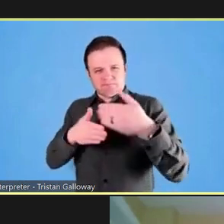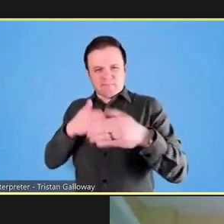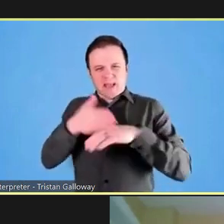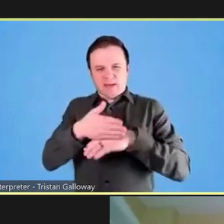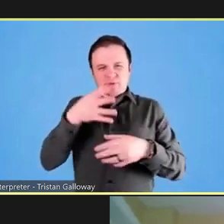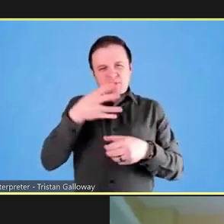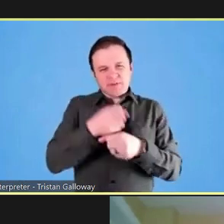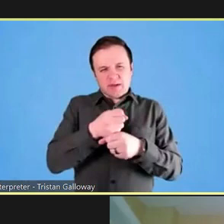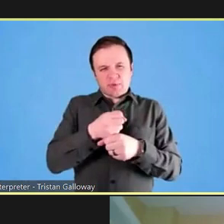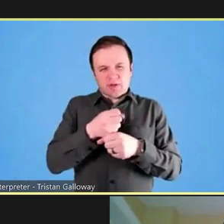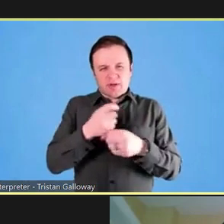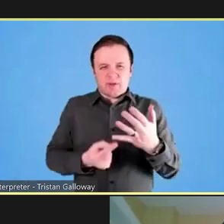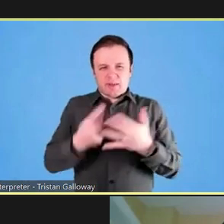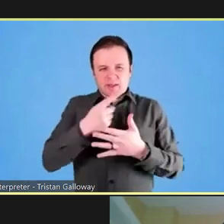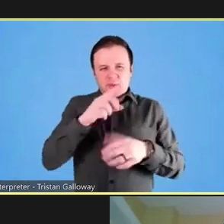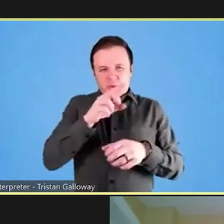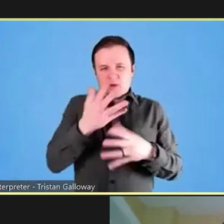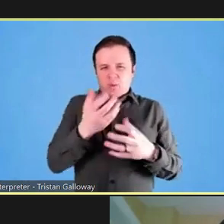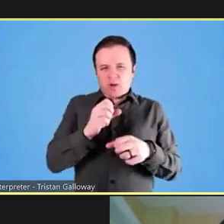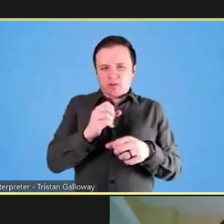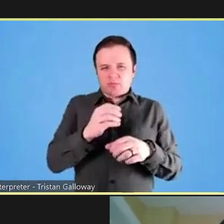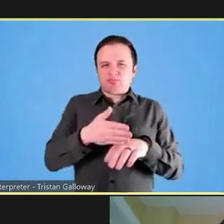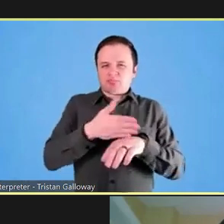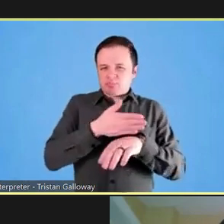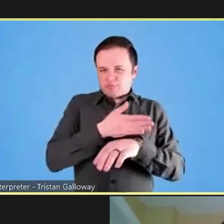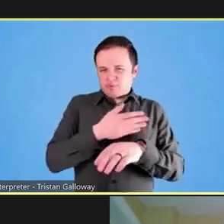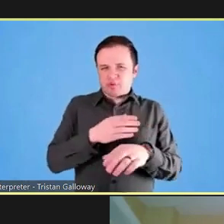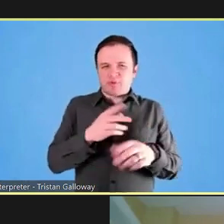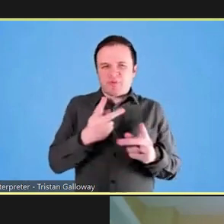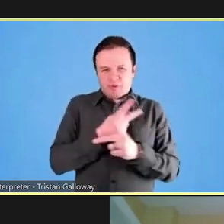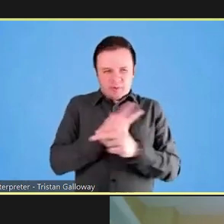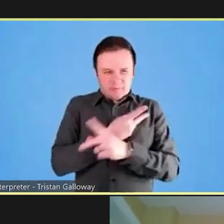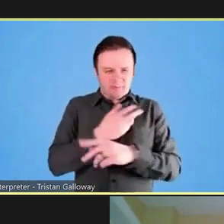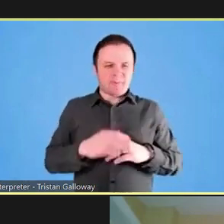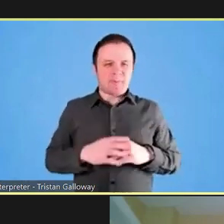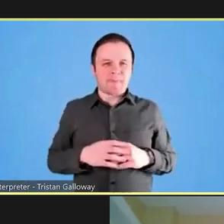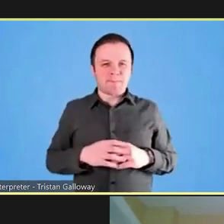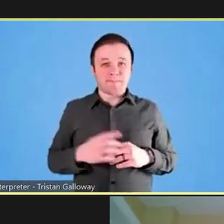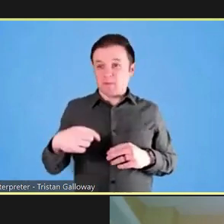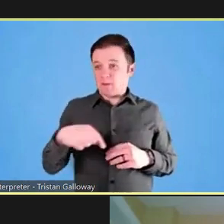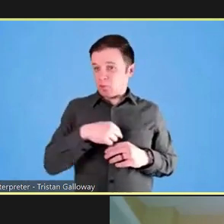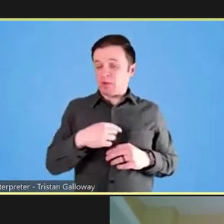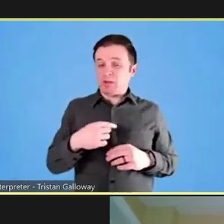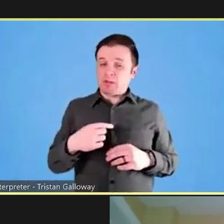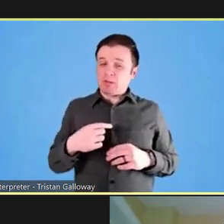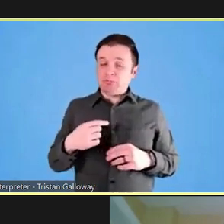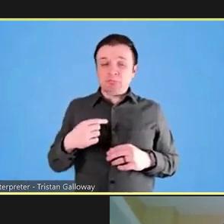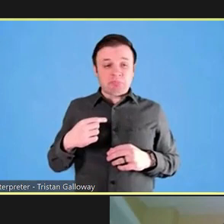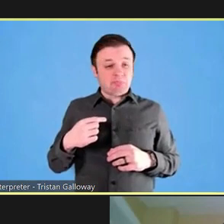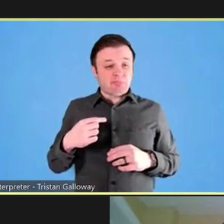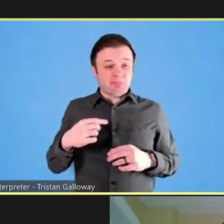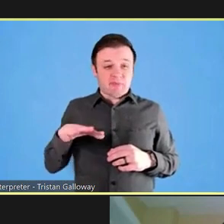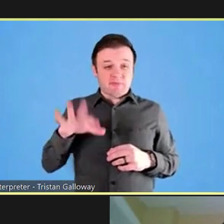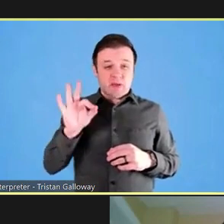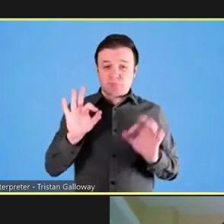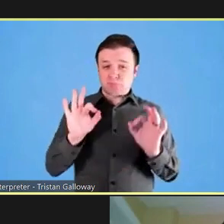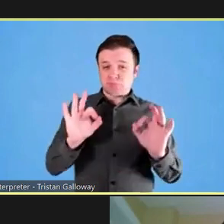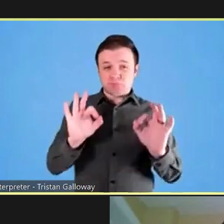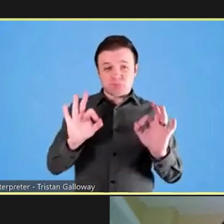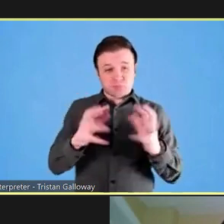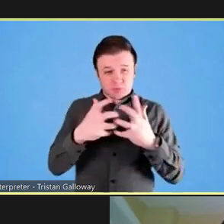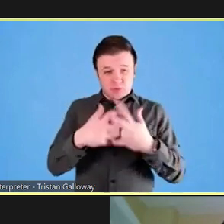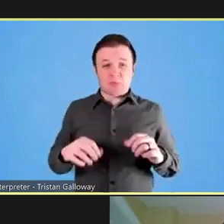of the things that we were going to work on. So we have found it very beneficial. Another way we have